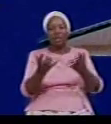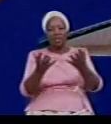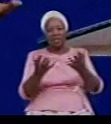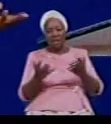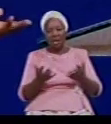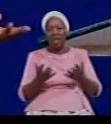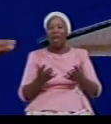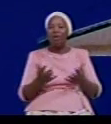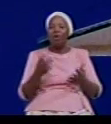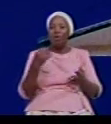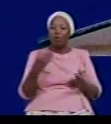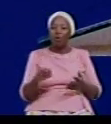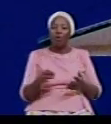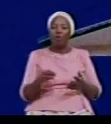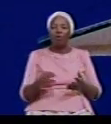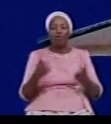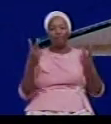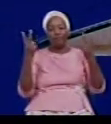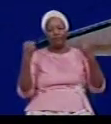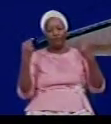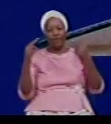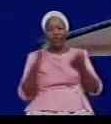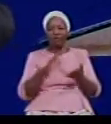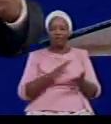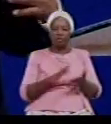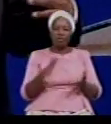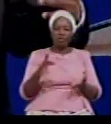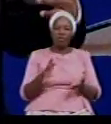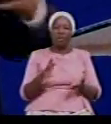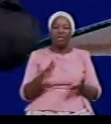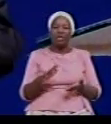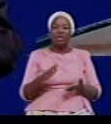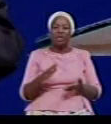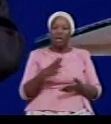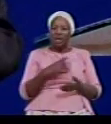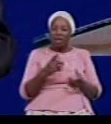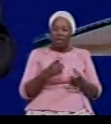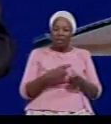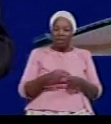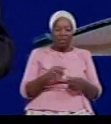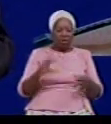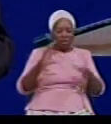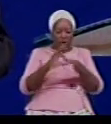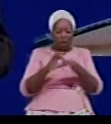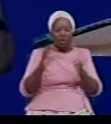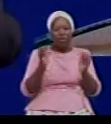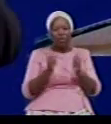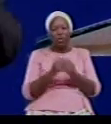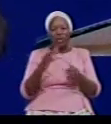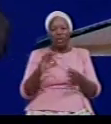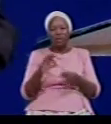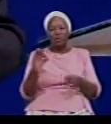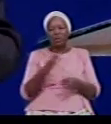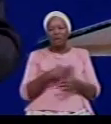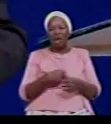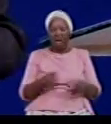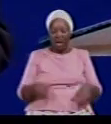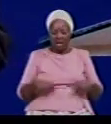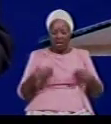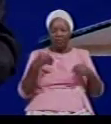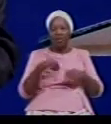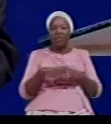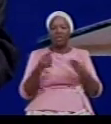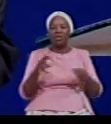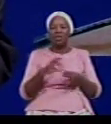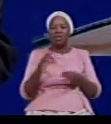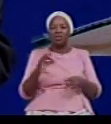of vain glory. Interaction with the Spirit, connection with the Spirit, and living in the Spirit